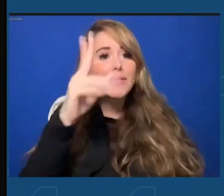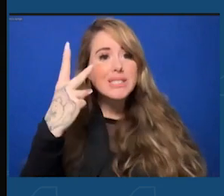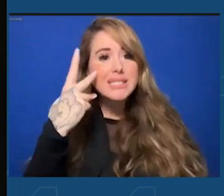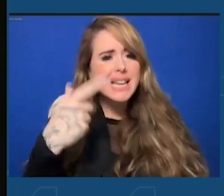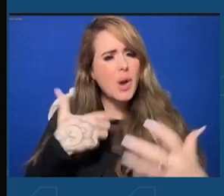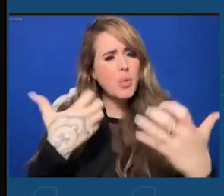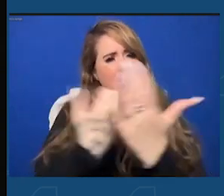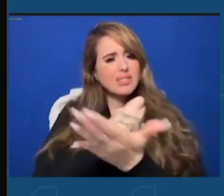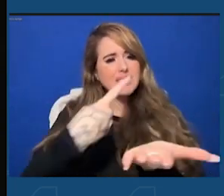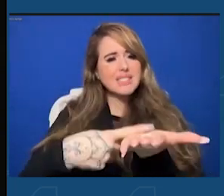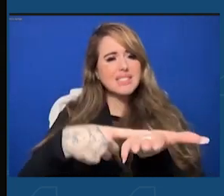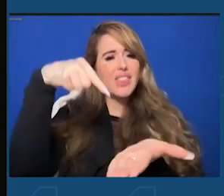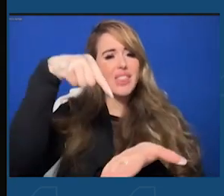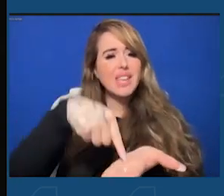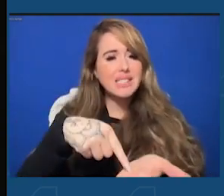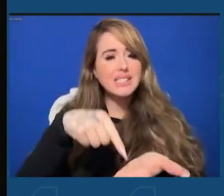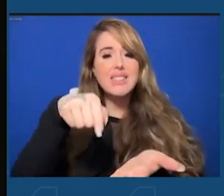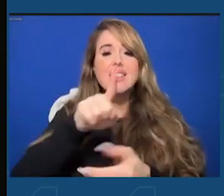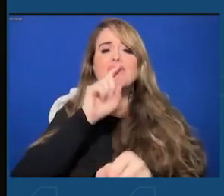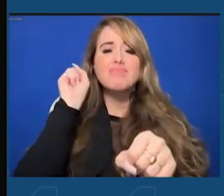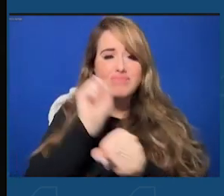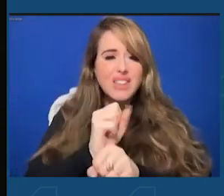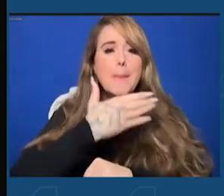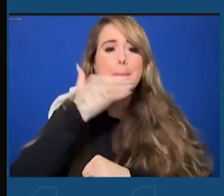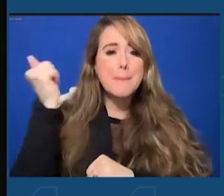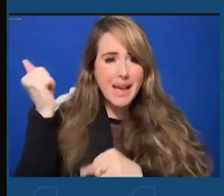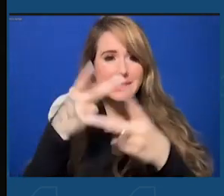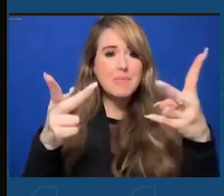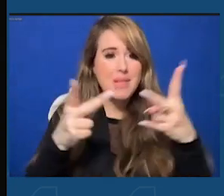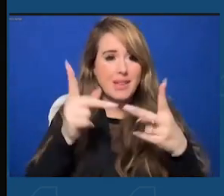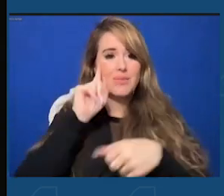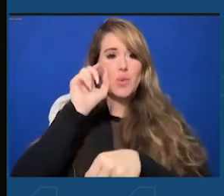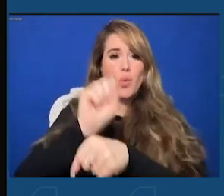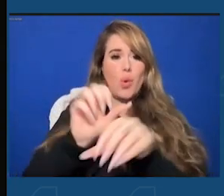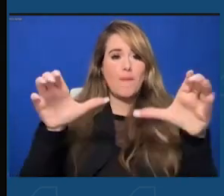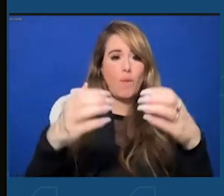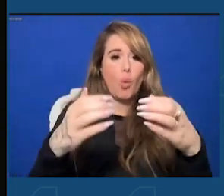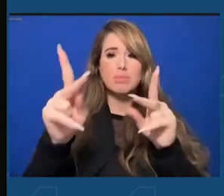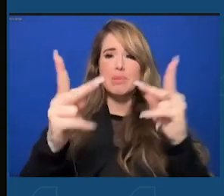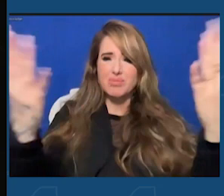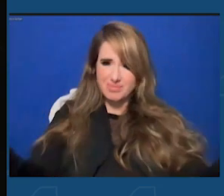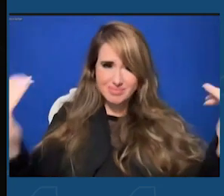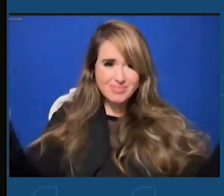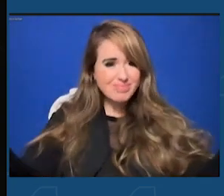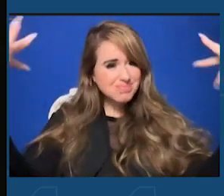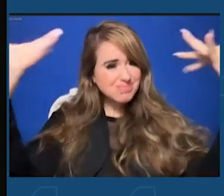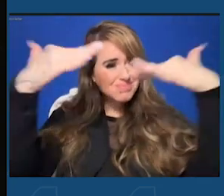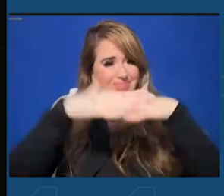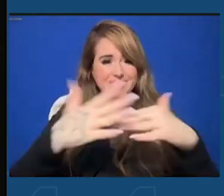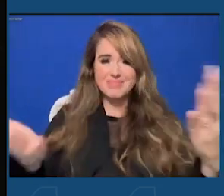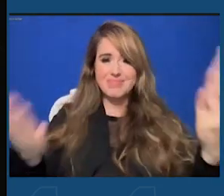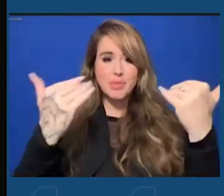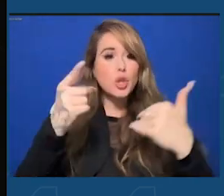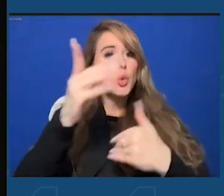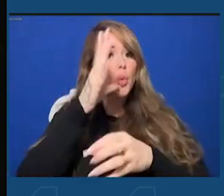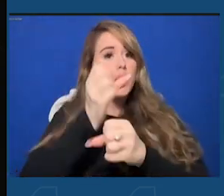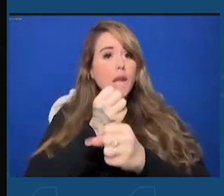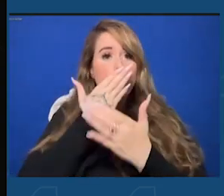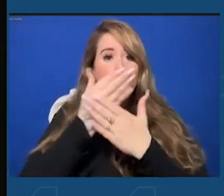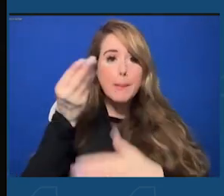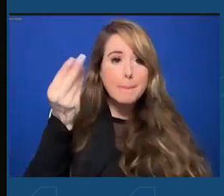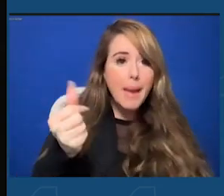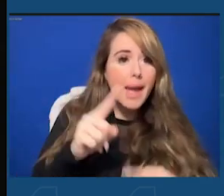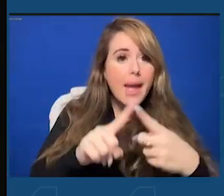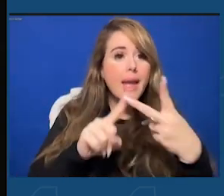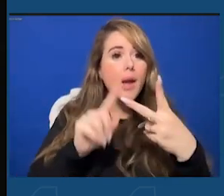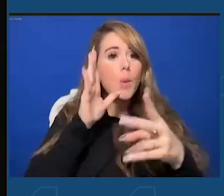that this is the best place for a workforce to come in the nation. You'll get well paid, you'll have good